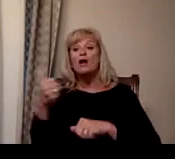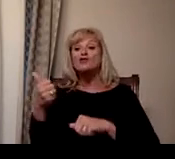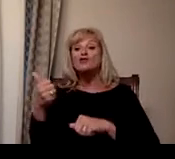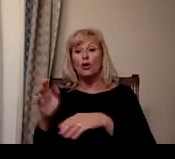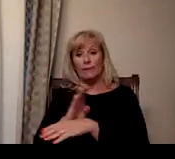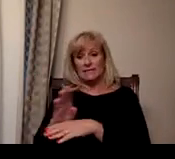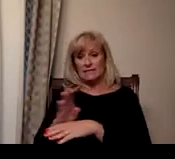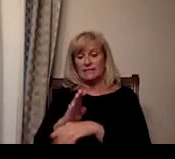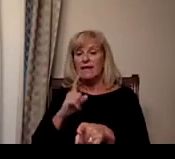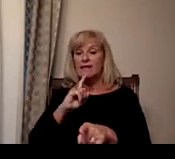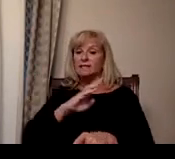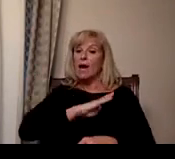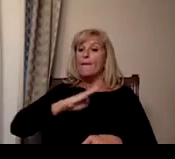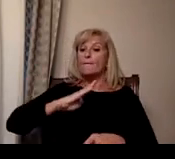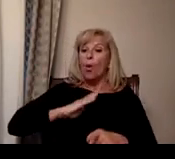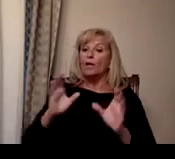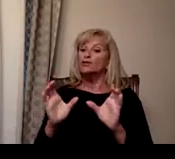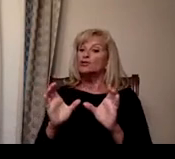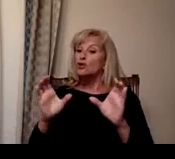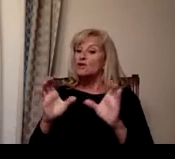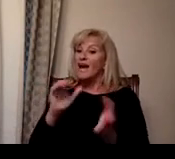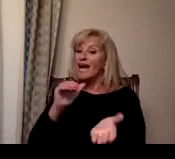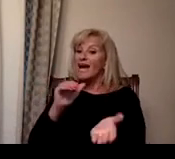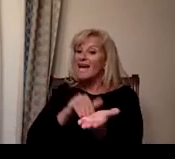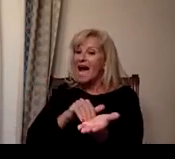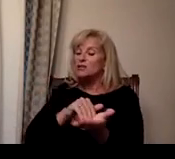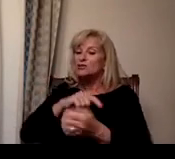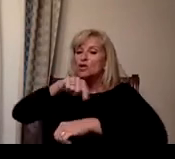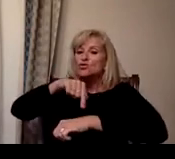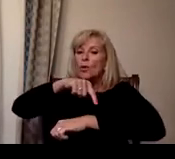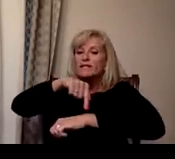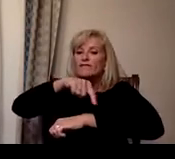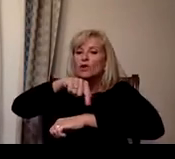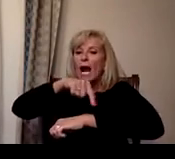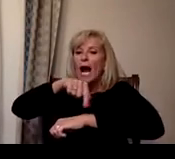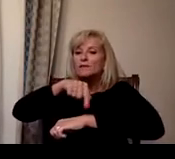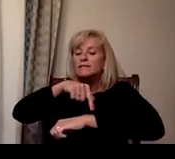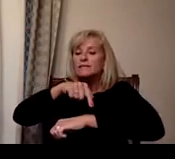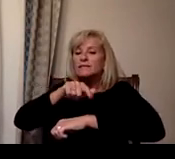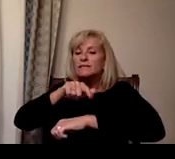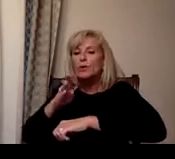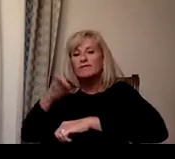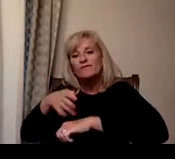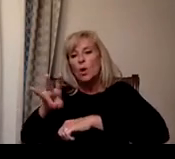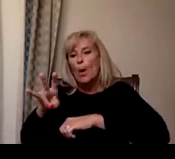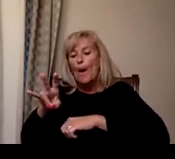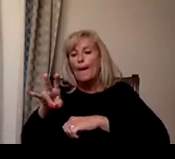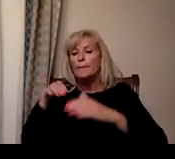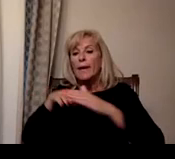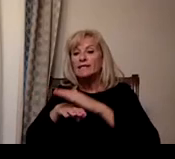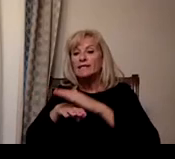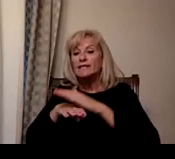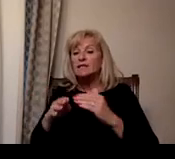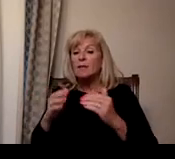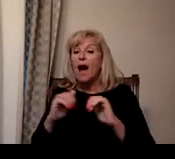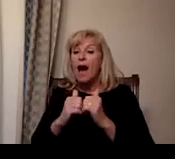This is board certified doctors, 24 hours a day, accessible to you through an app where they